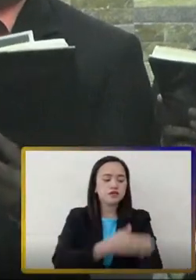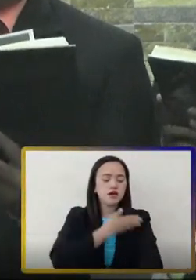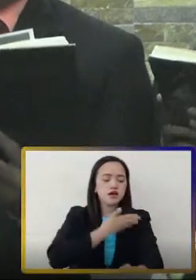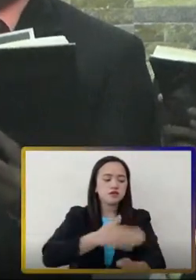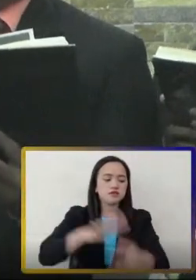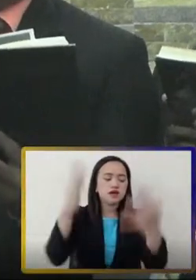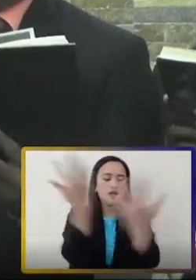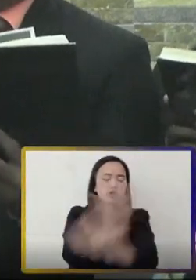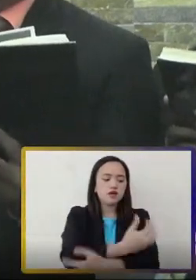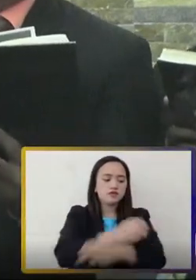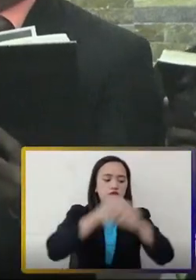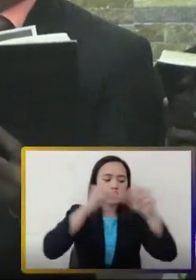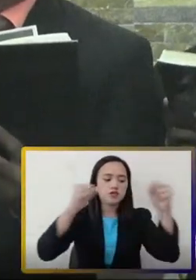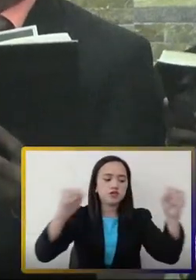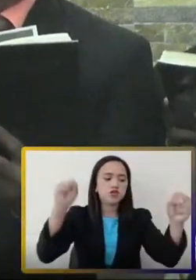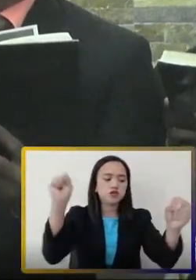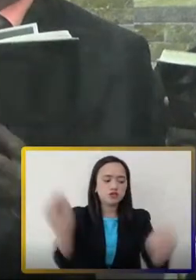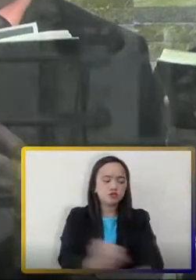lift up